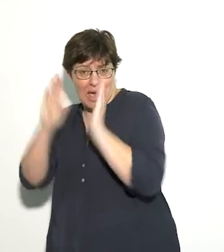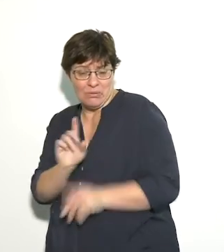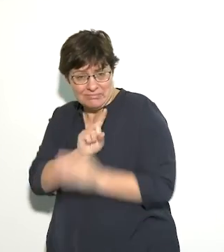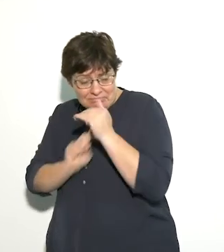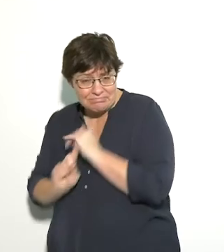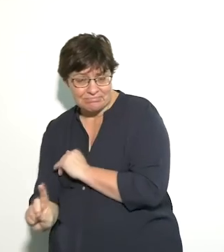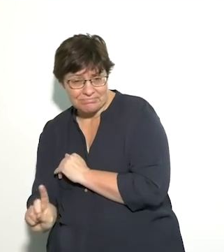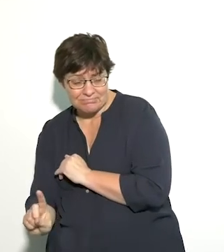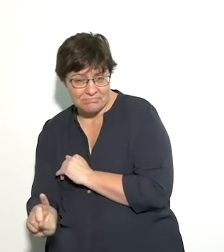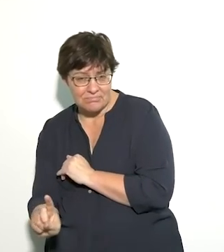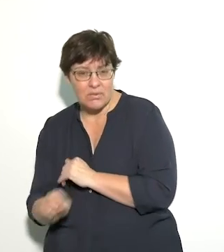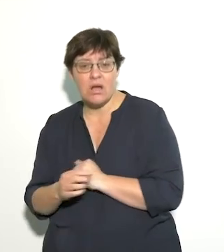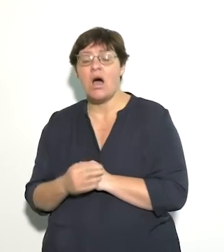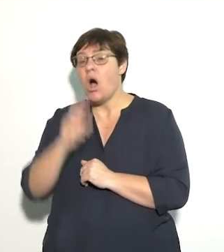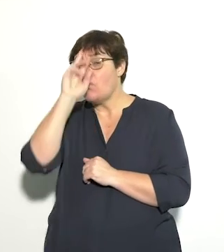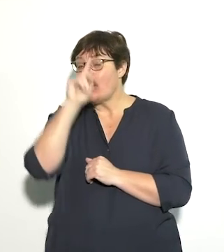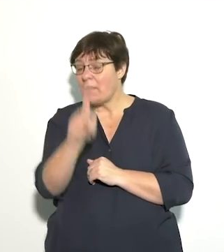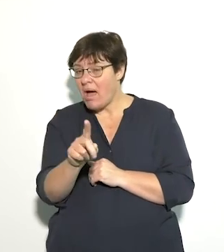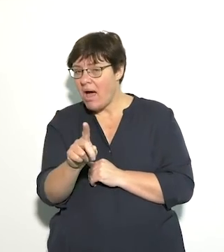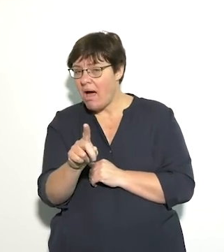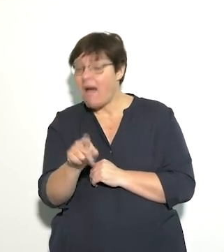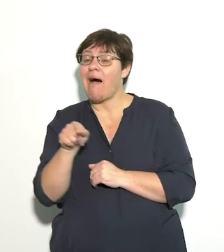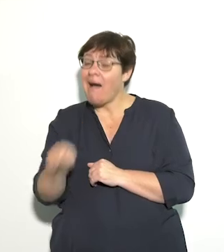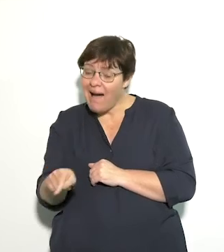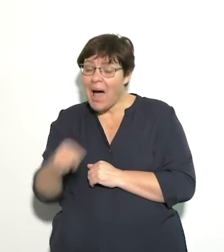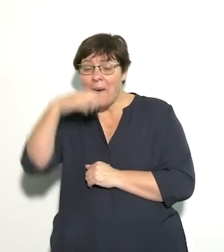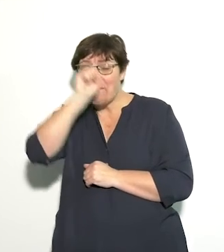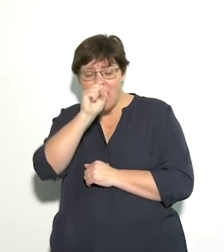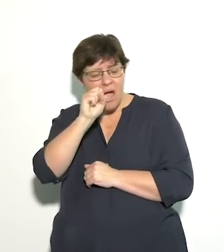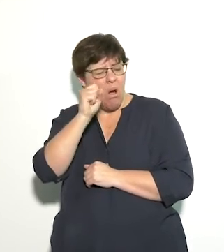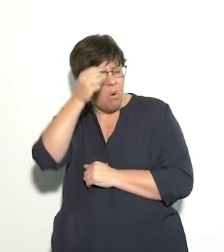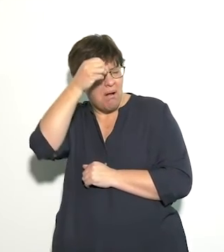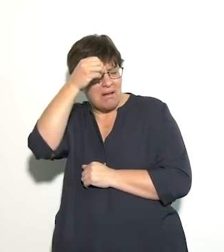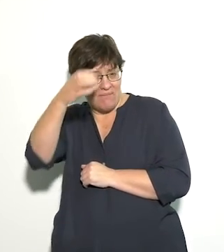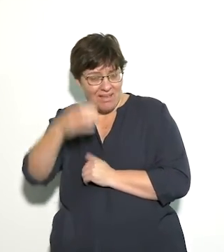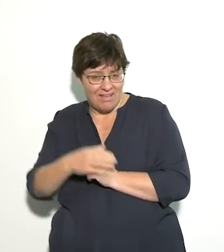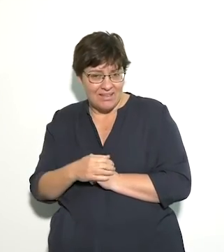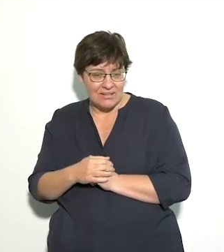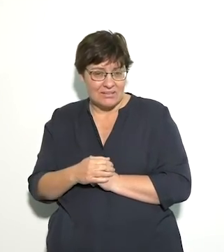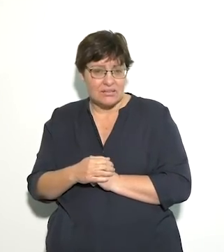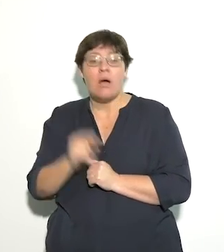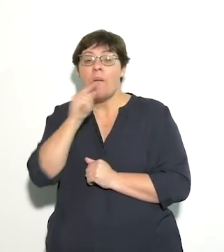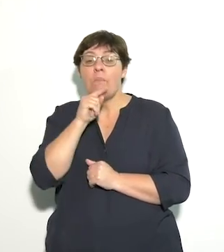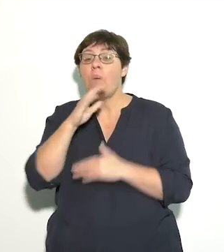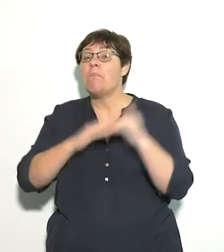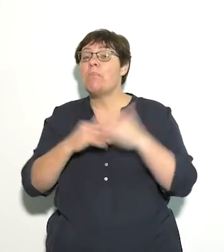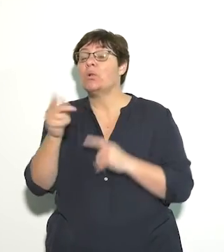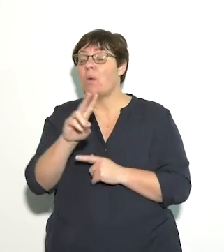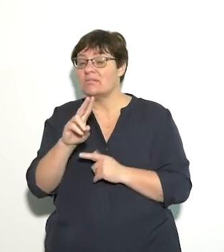house. But remember, this was a clever little pig. He built his house with